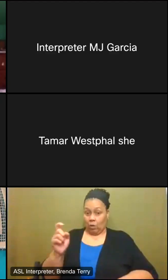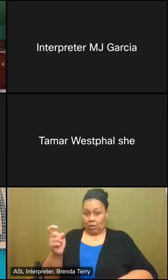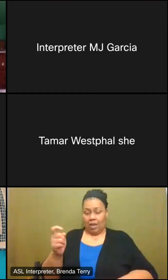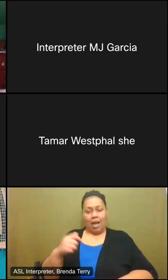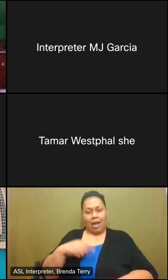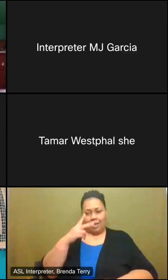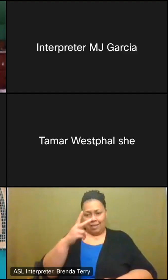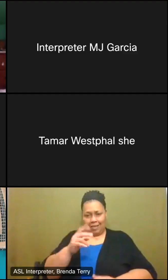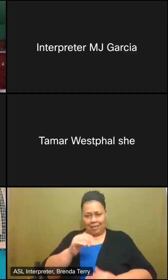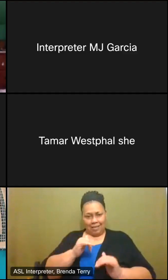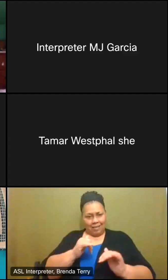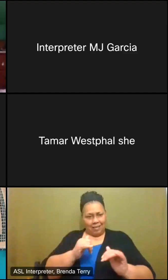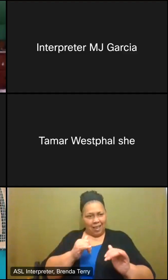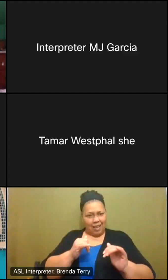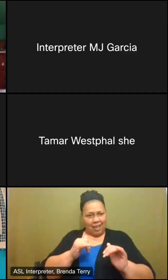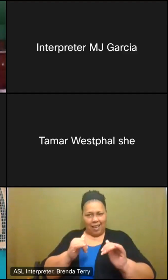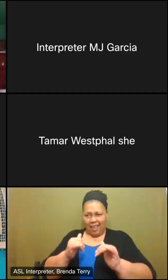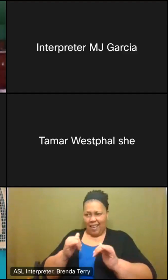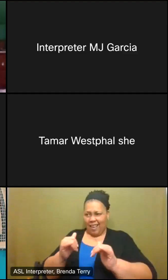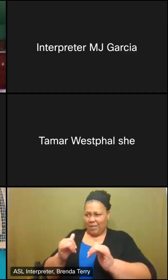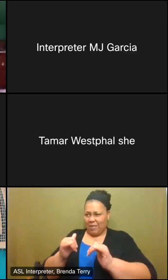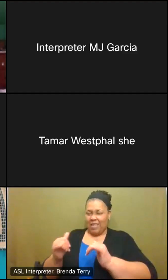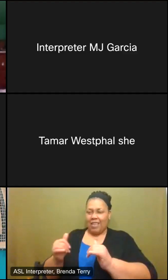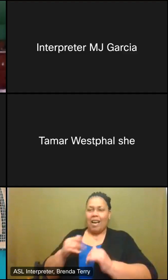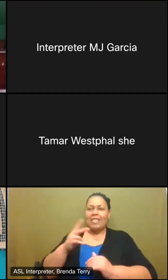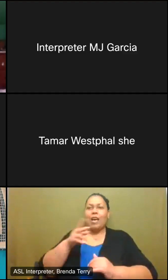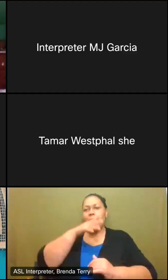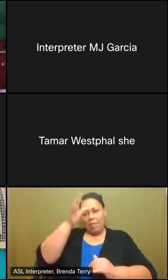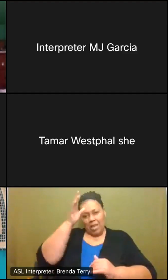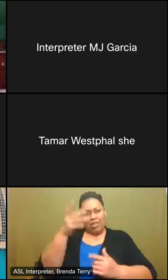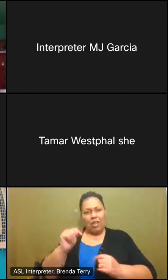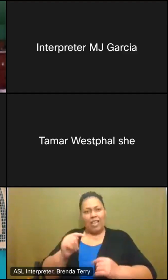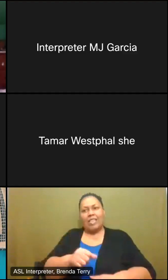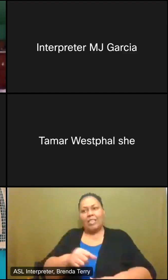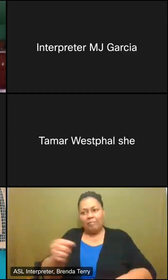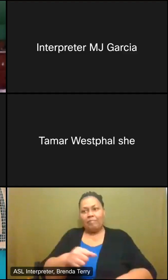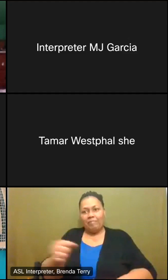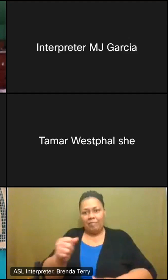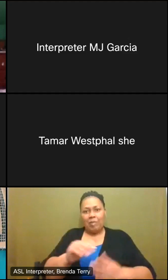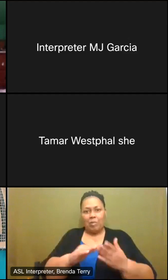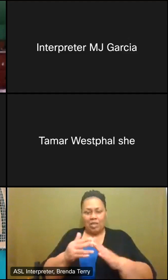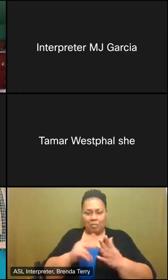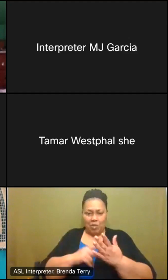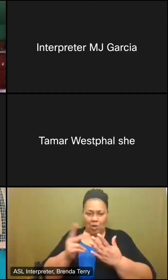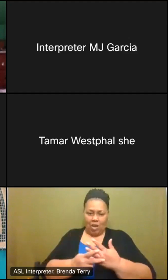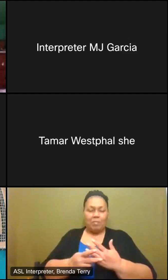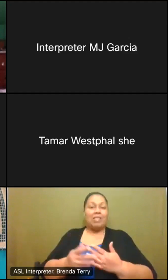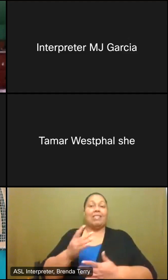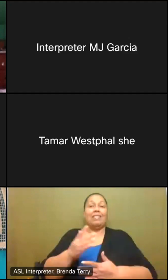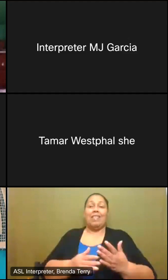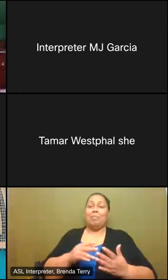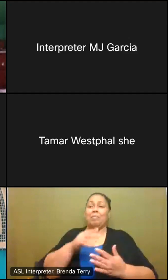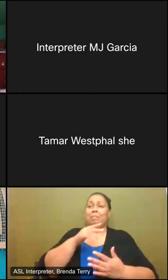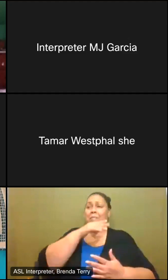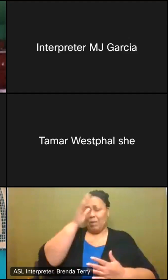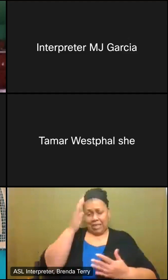people, right? Like, I saw parents trying to get their children into community programs. There are parents who did not want their children